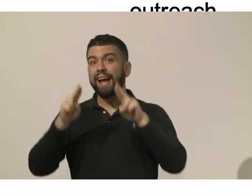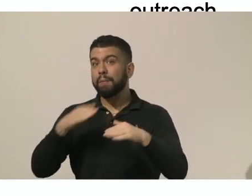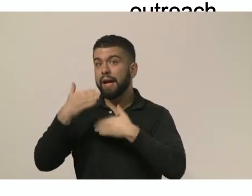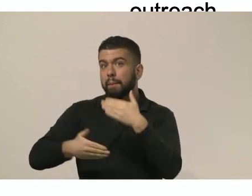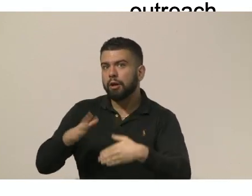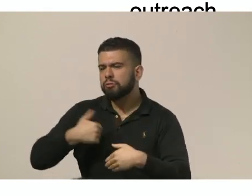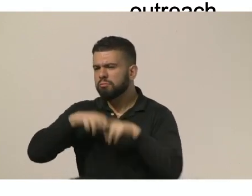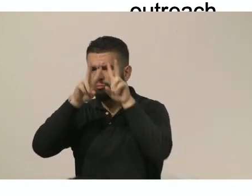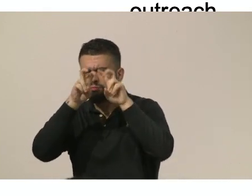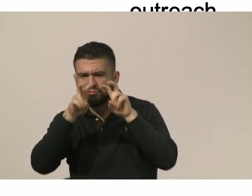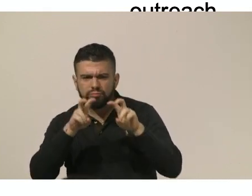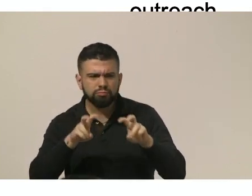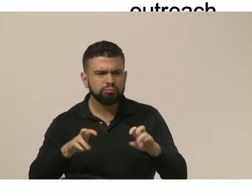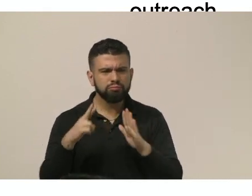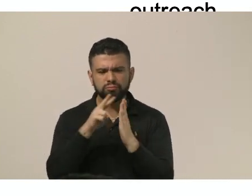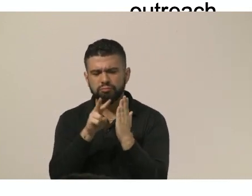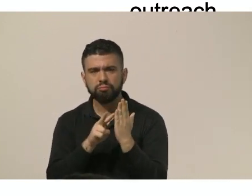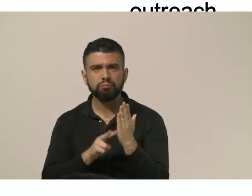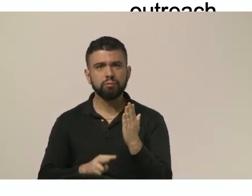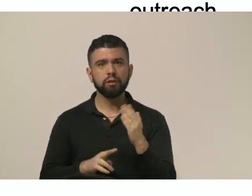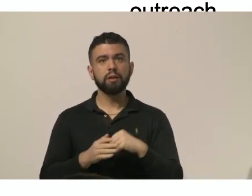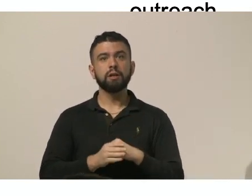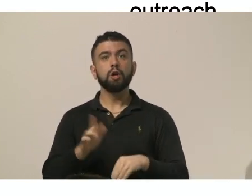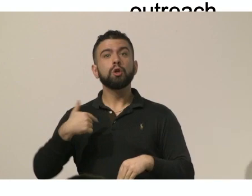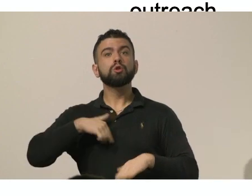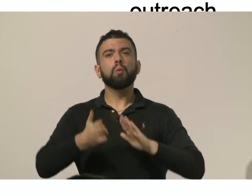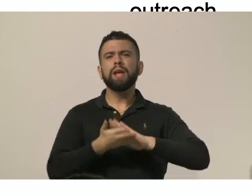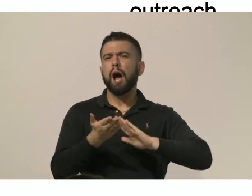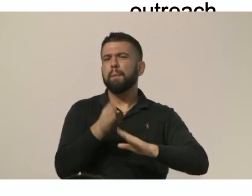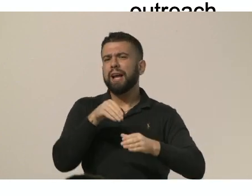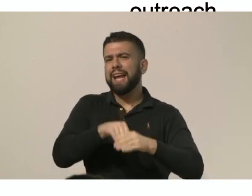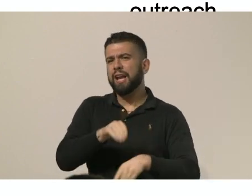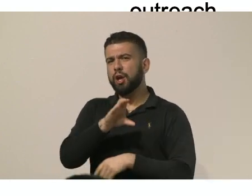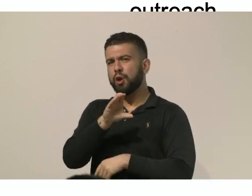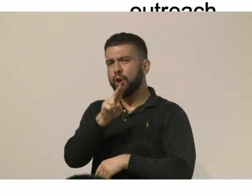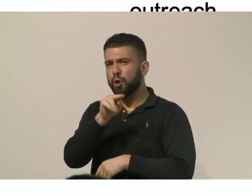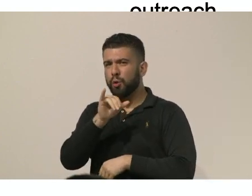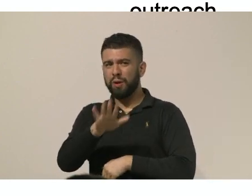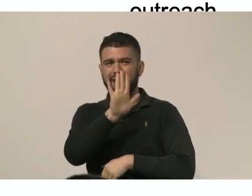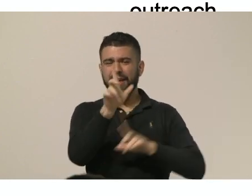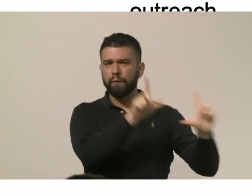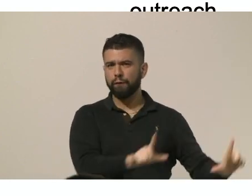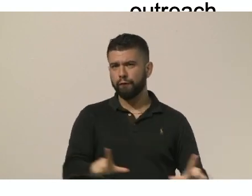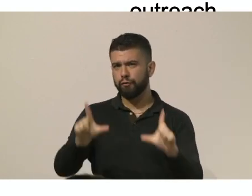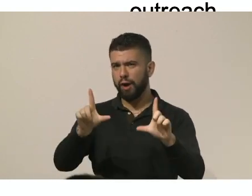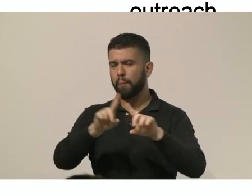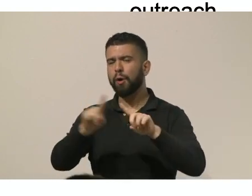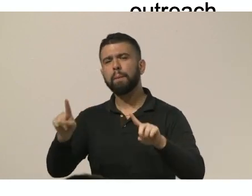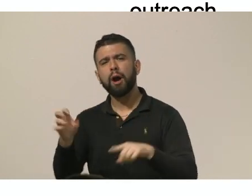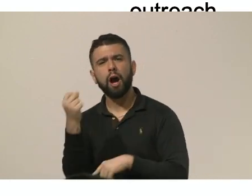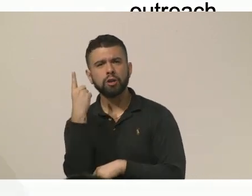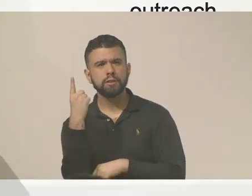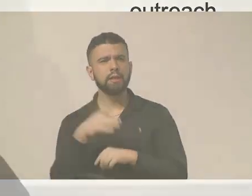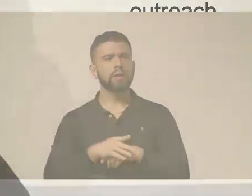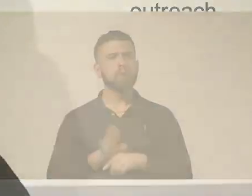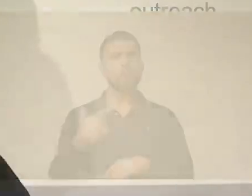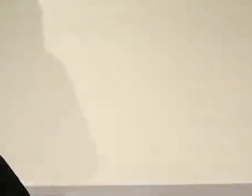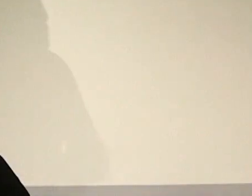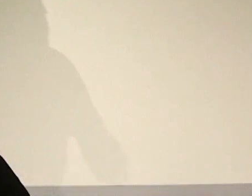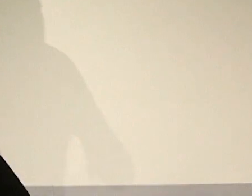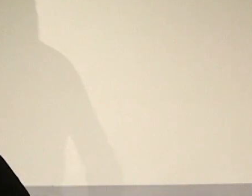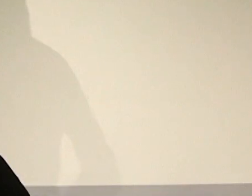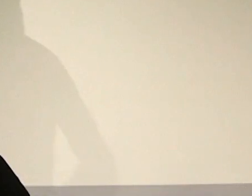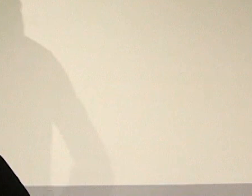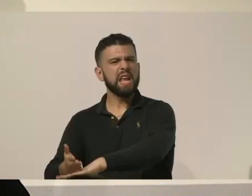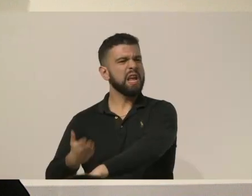know, we actually operate within CUNY's application kind of framework, but there are certainly steps that we can sit there and make that experience